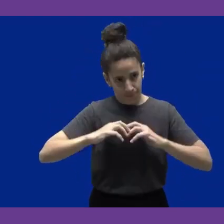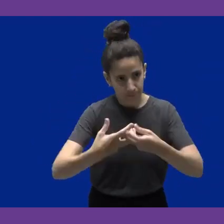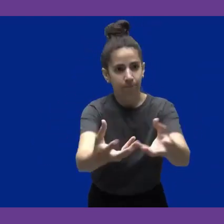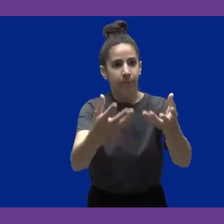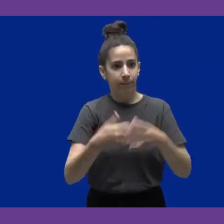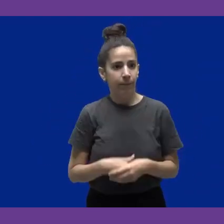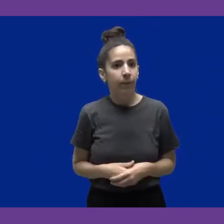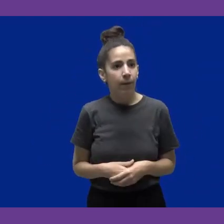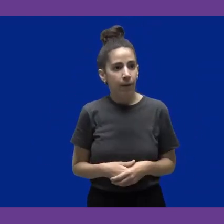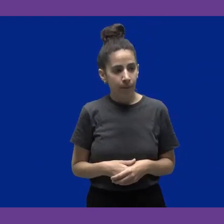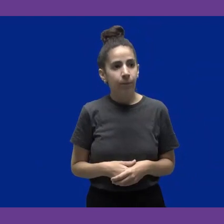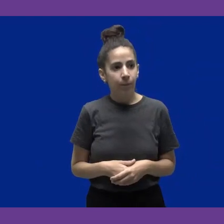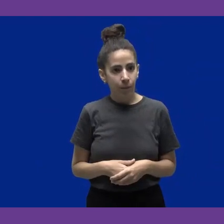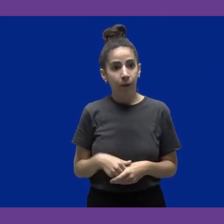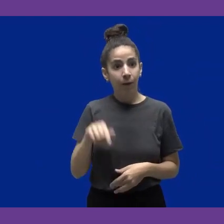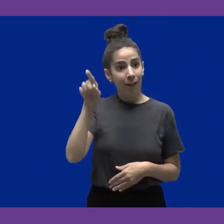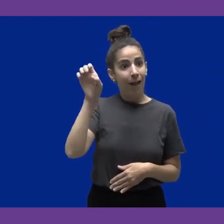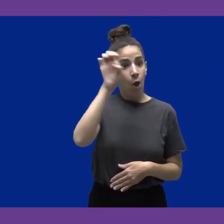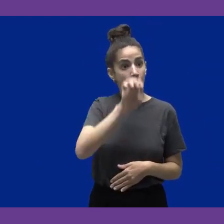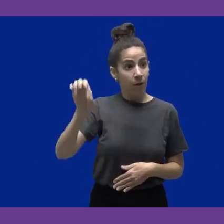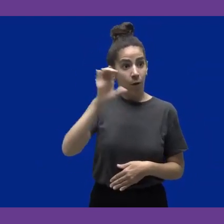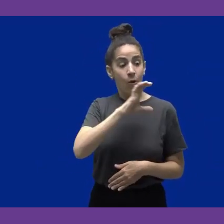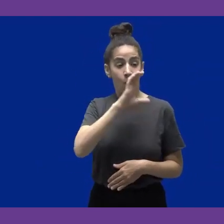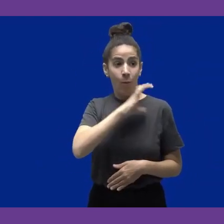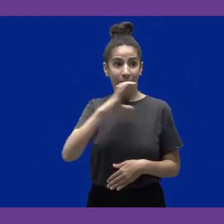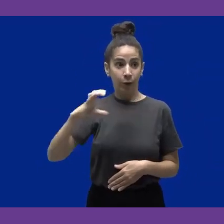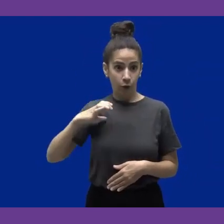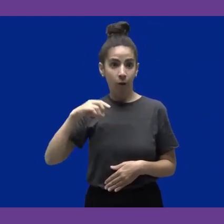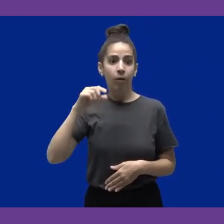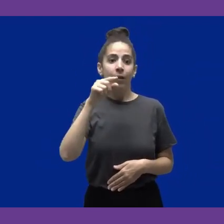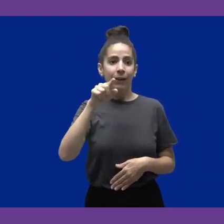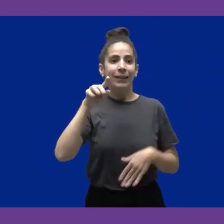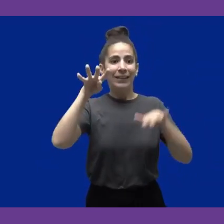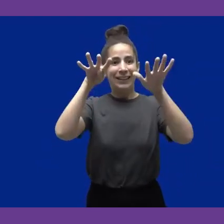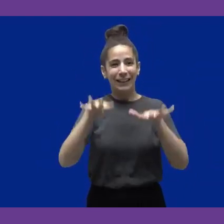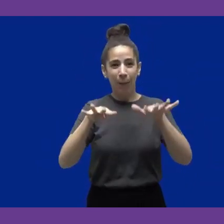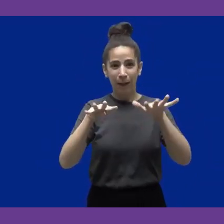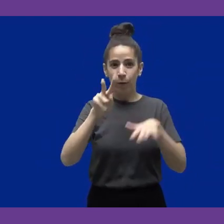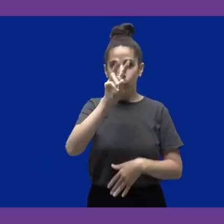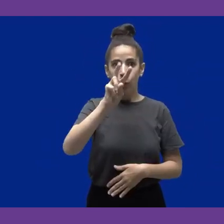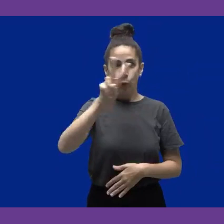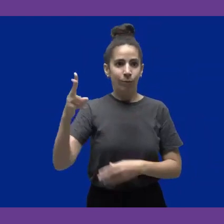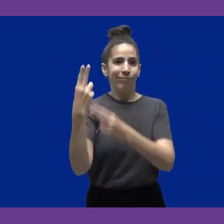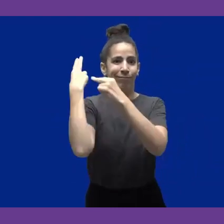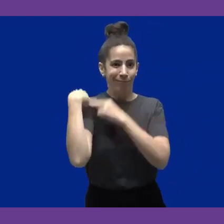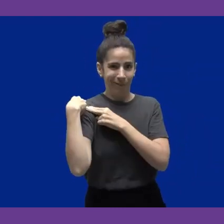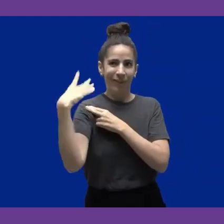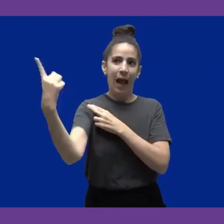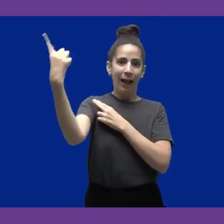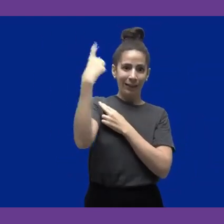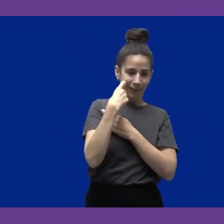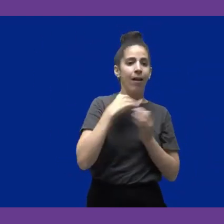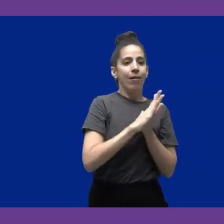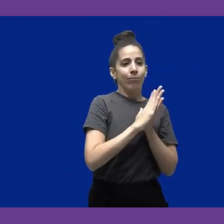see, there were some years between the directive and the standardization request of the European